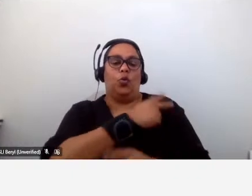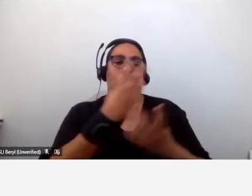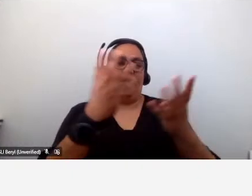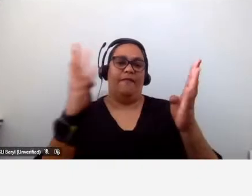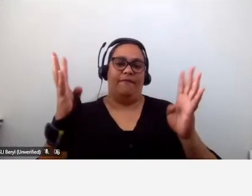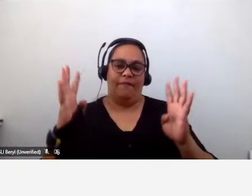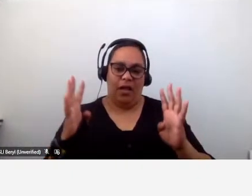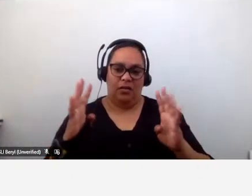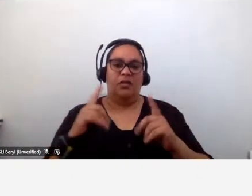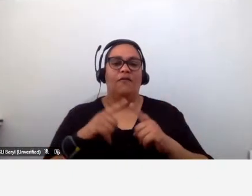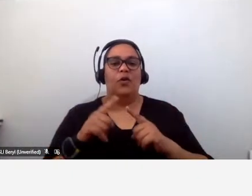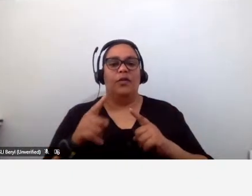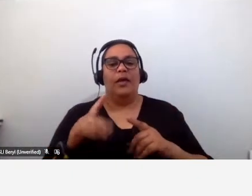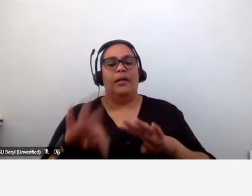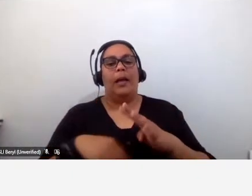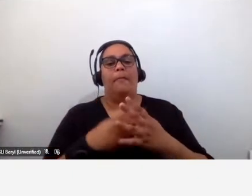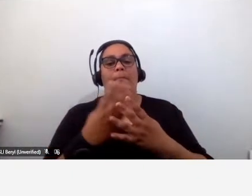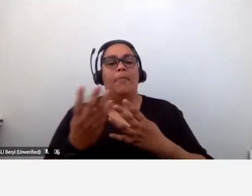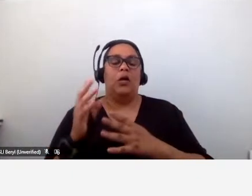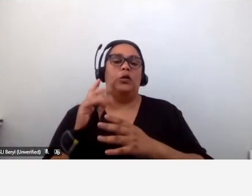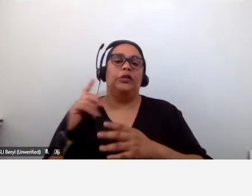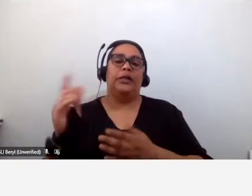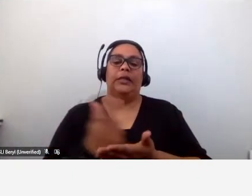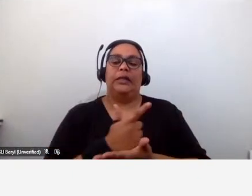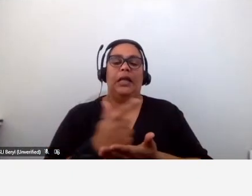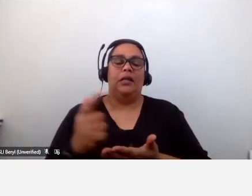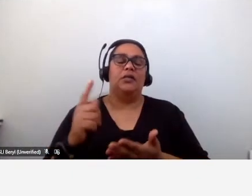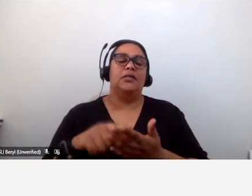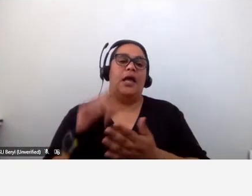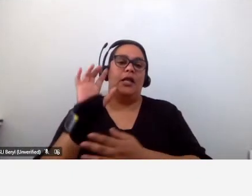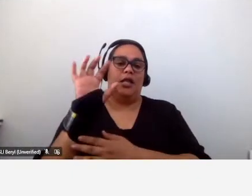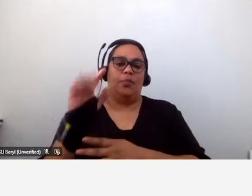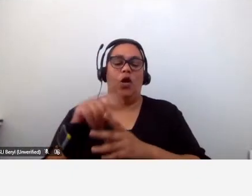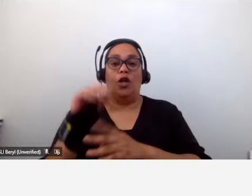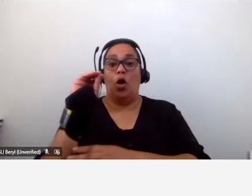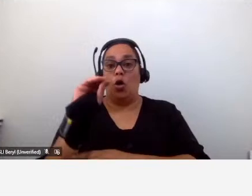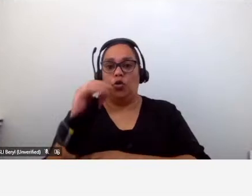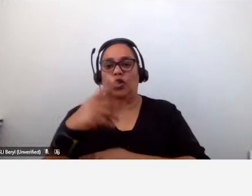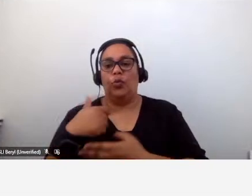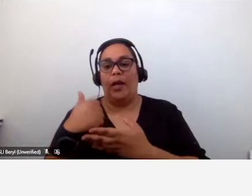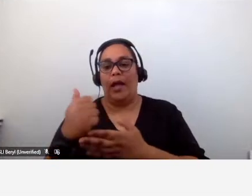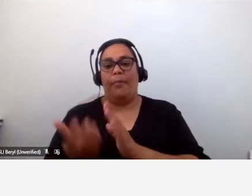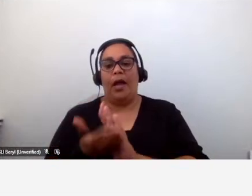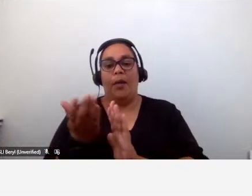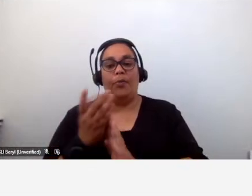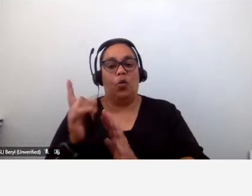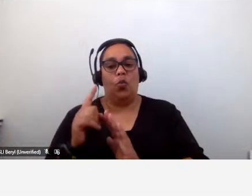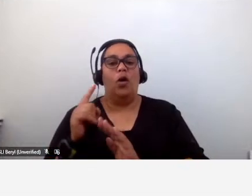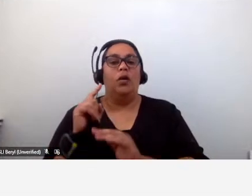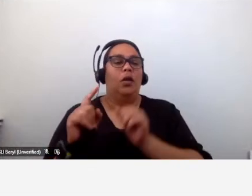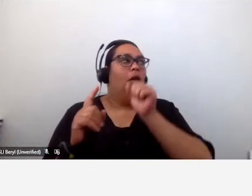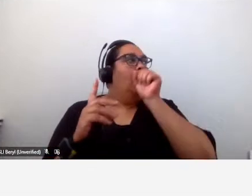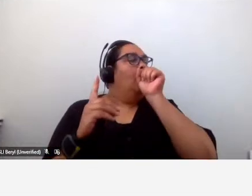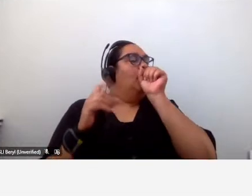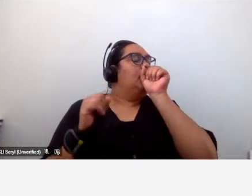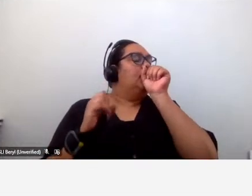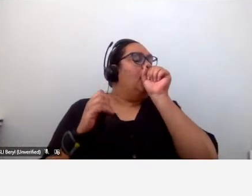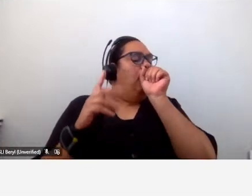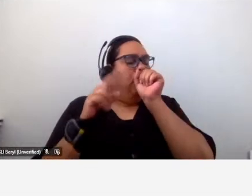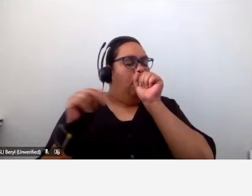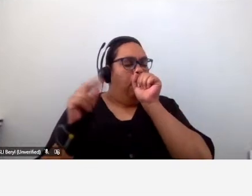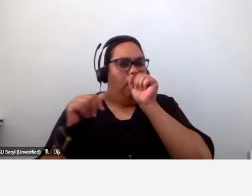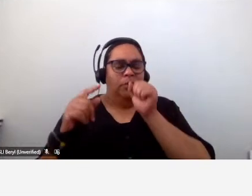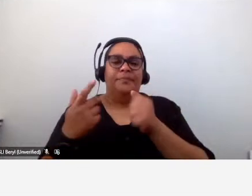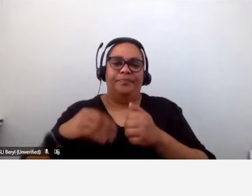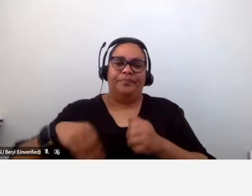Prince Alfred Hamlet, the multi-purpose tennis and netball courts. And in Oudtshoorn, we assisted with the upgrading of the Duisseldorp practice cricket